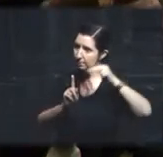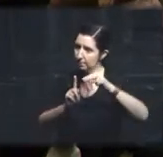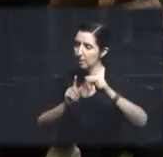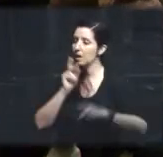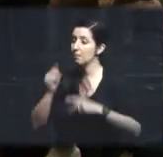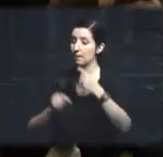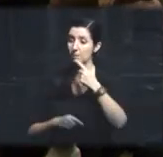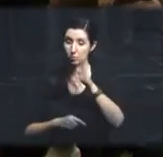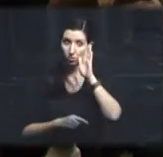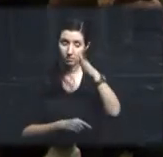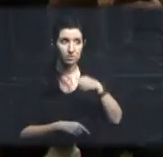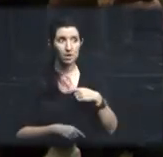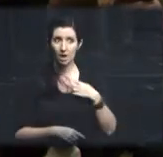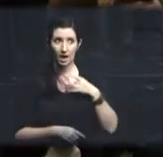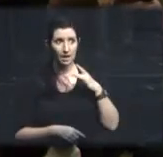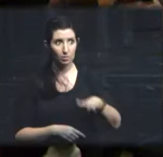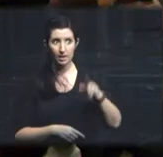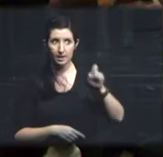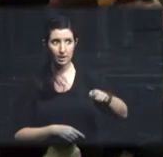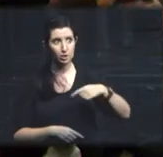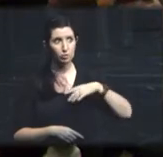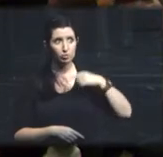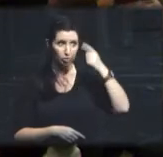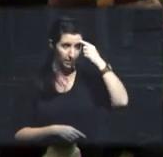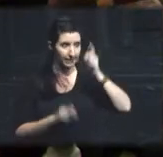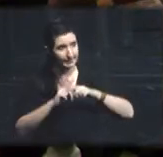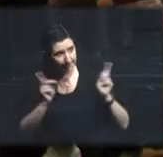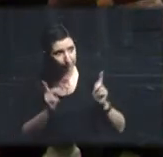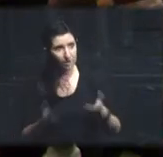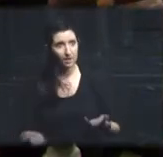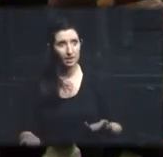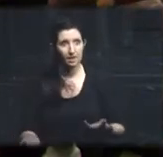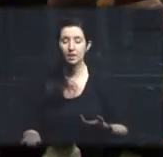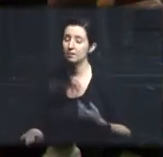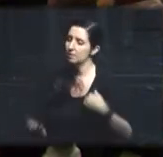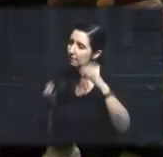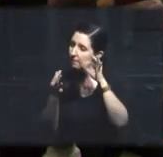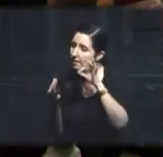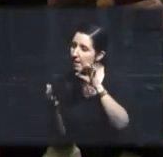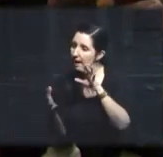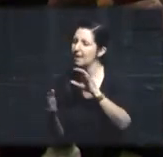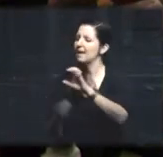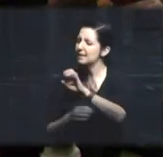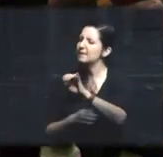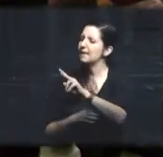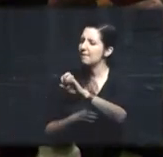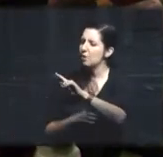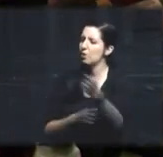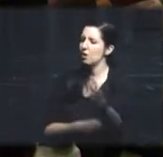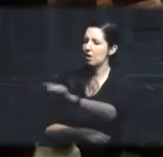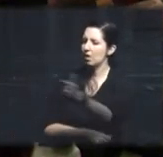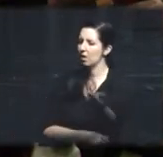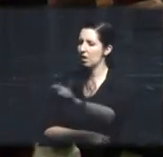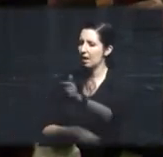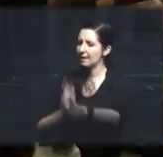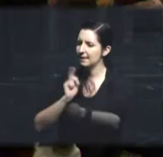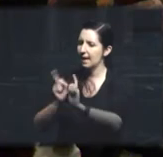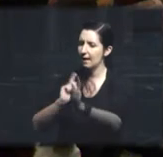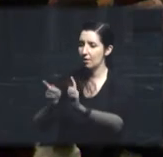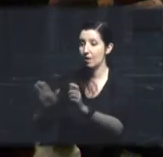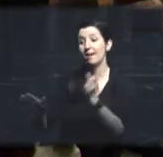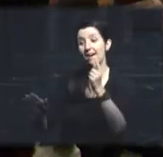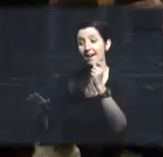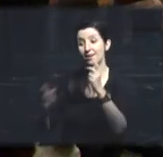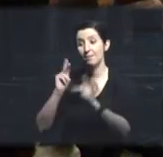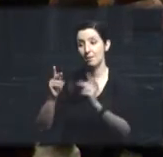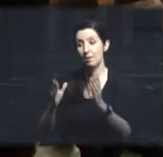differently. And he got feedback. And there was a civil dialogue. It was an energetic dialogue. And people